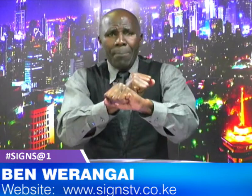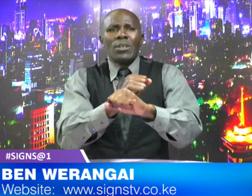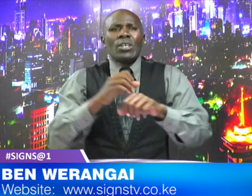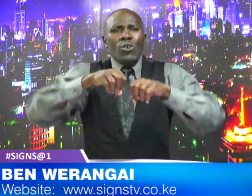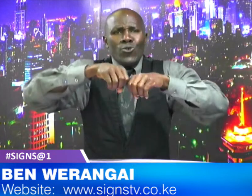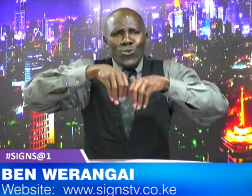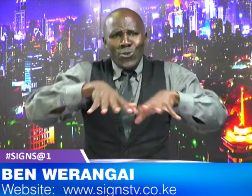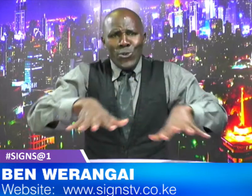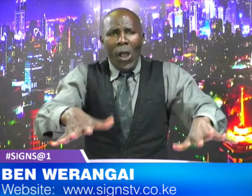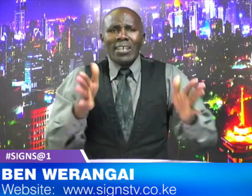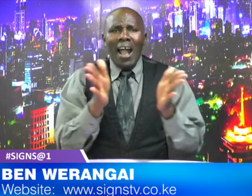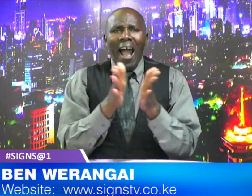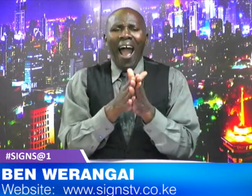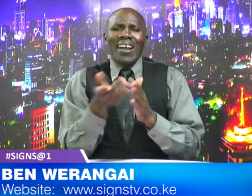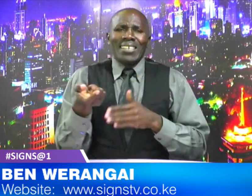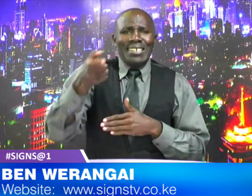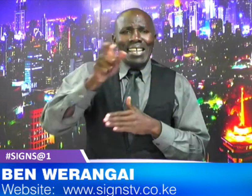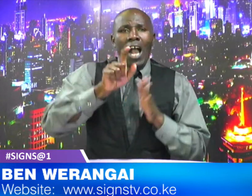The governors,